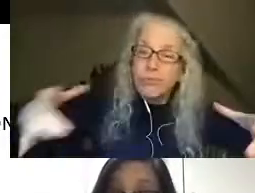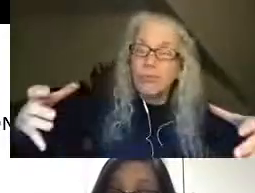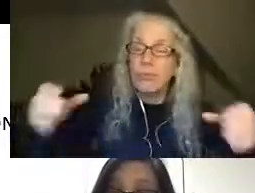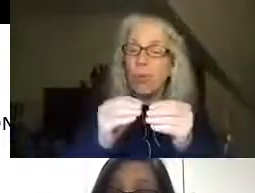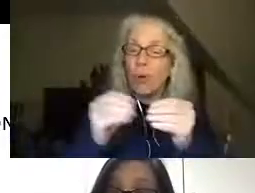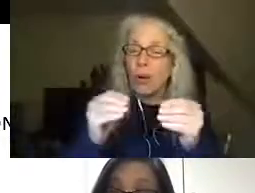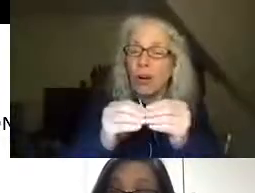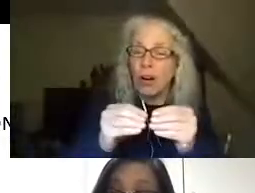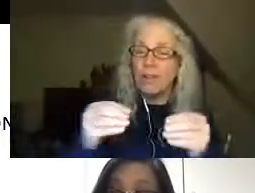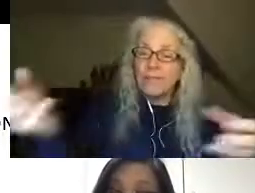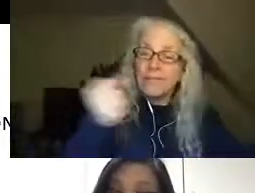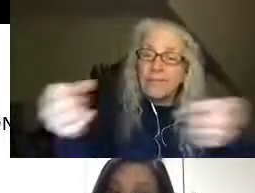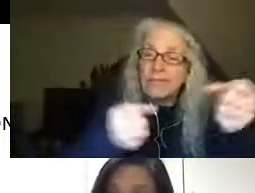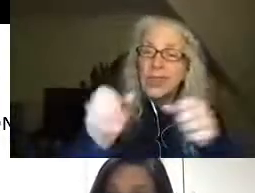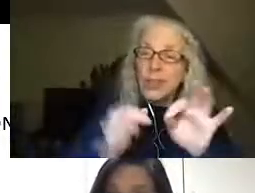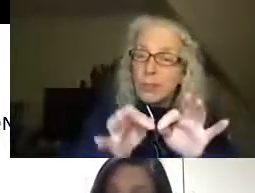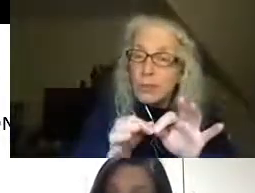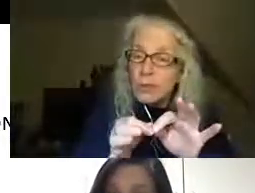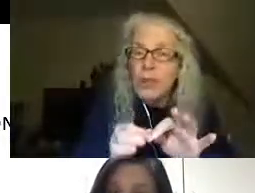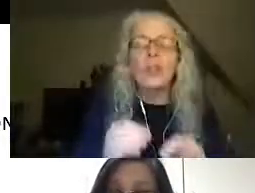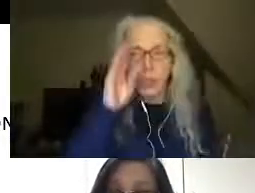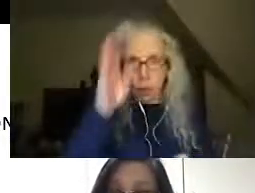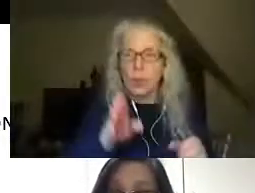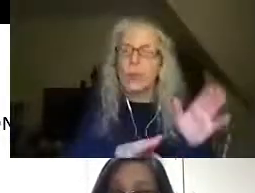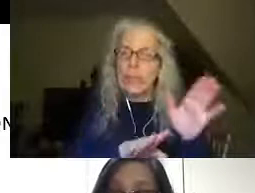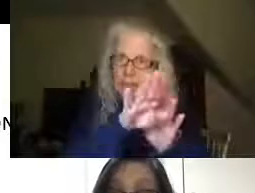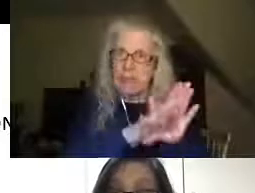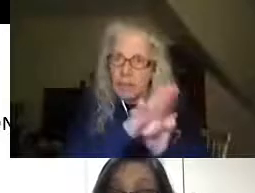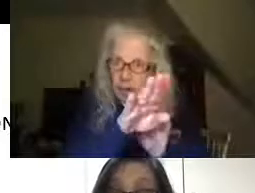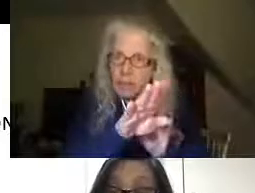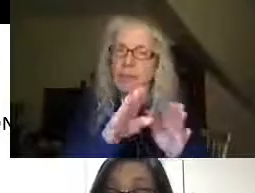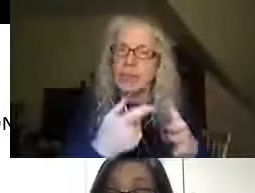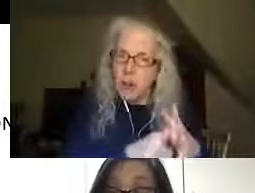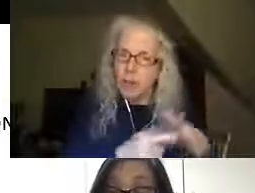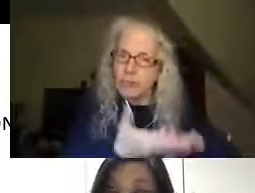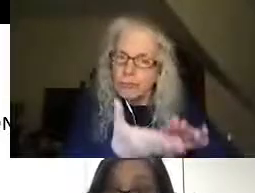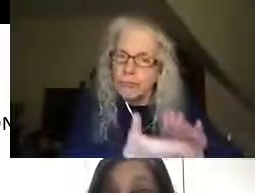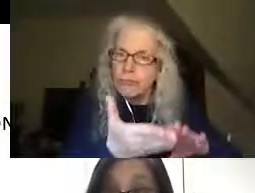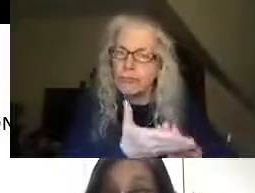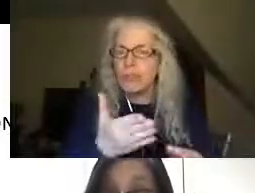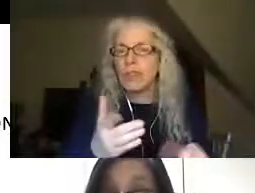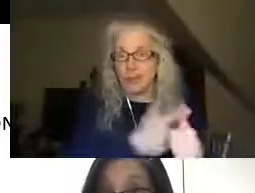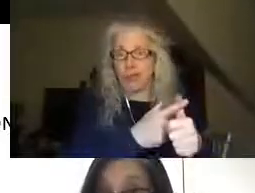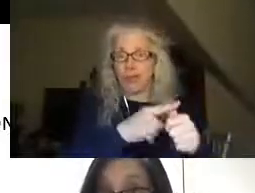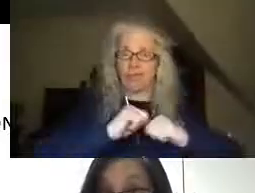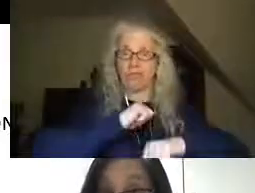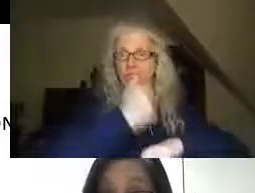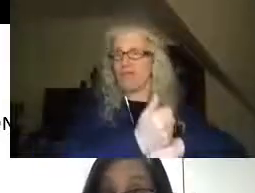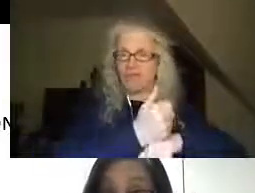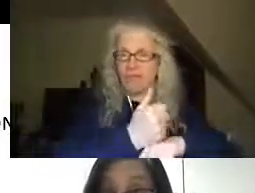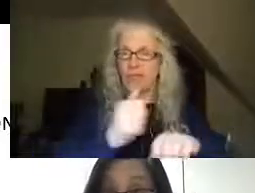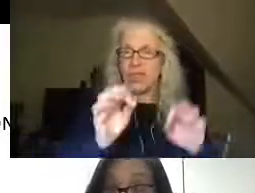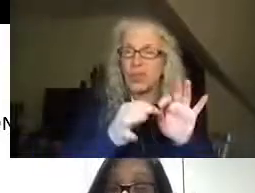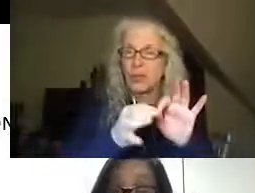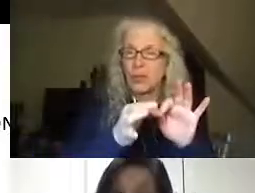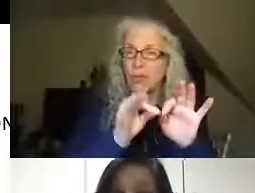And that involves the development and implementation of the state's first interpreting program, sign language interpreter